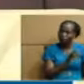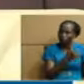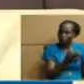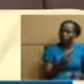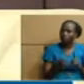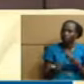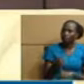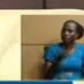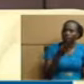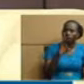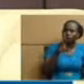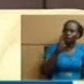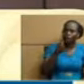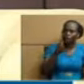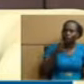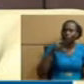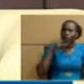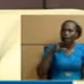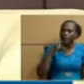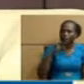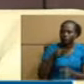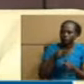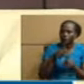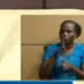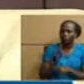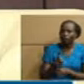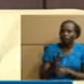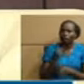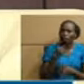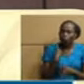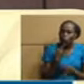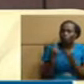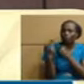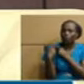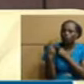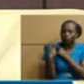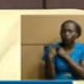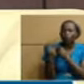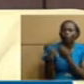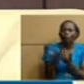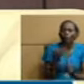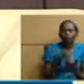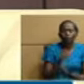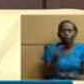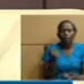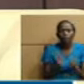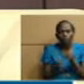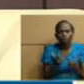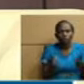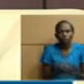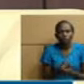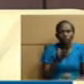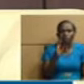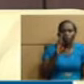Fred to answer that question, or maybe to hammer in that question. Who is taking care of the others? The question you just put. Fred, do we have you?